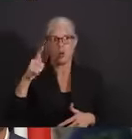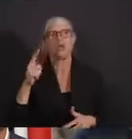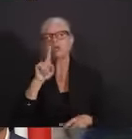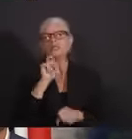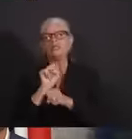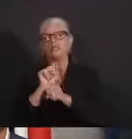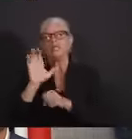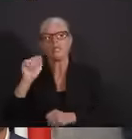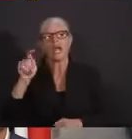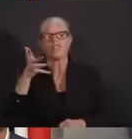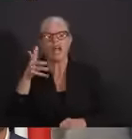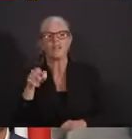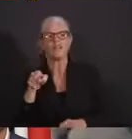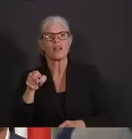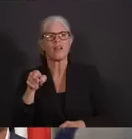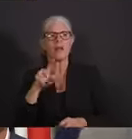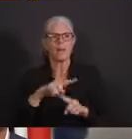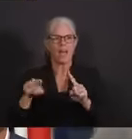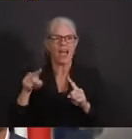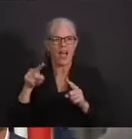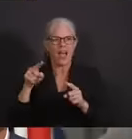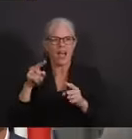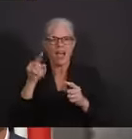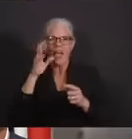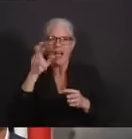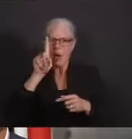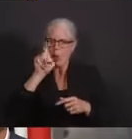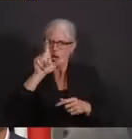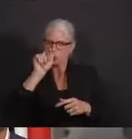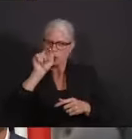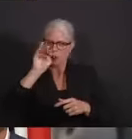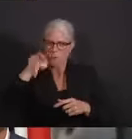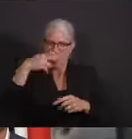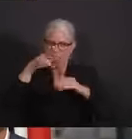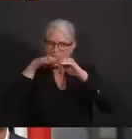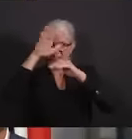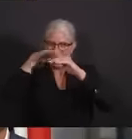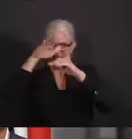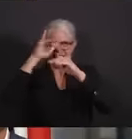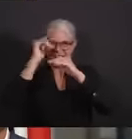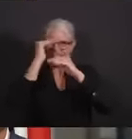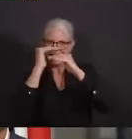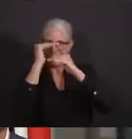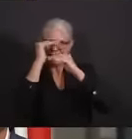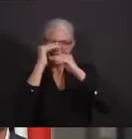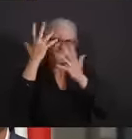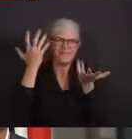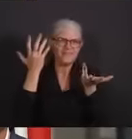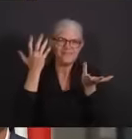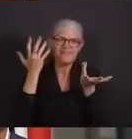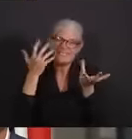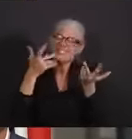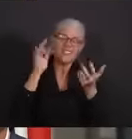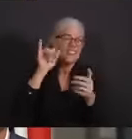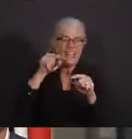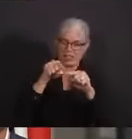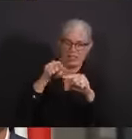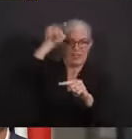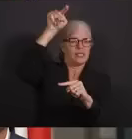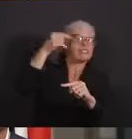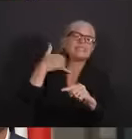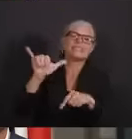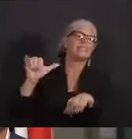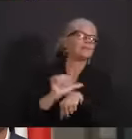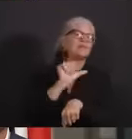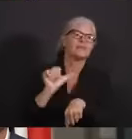5. As you get into the 120 range, 115 range, still hazardous, can still do a lot of damage. But